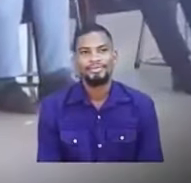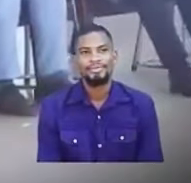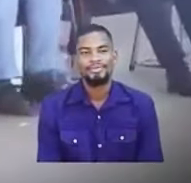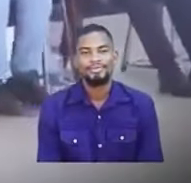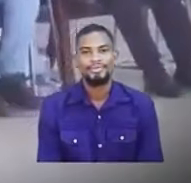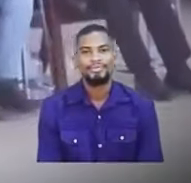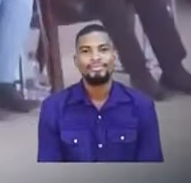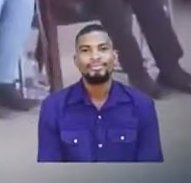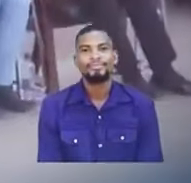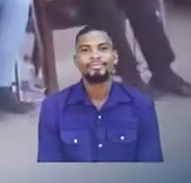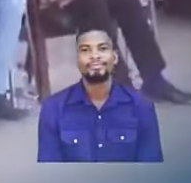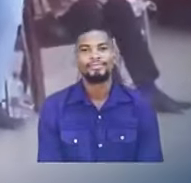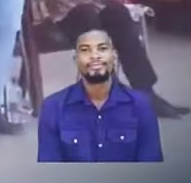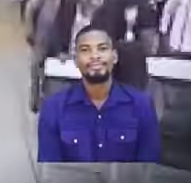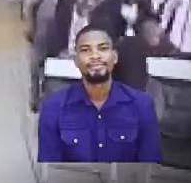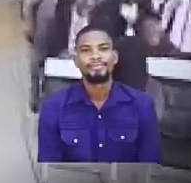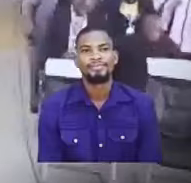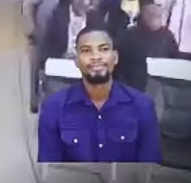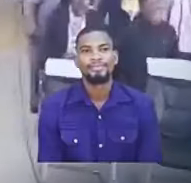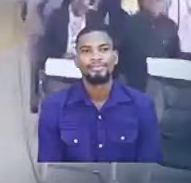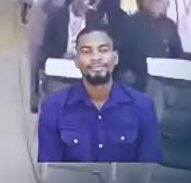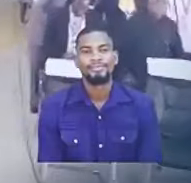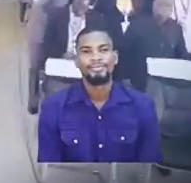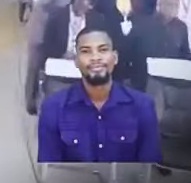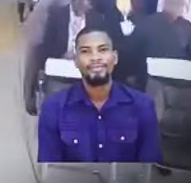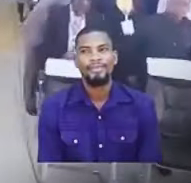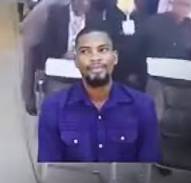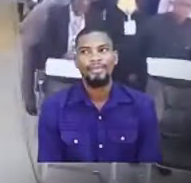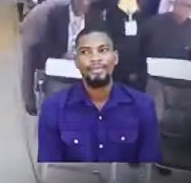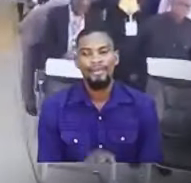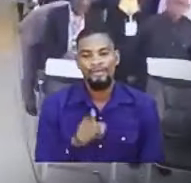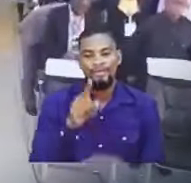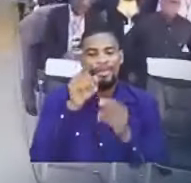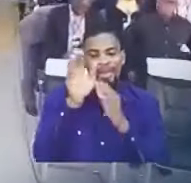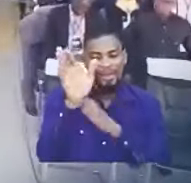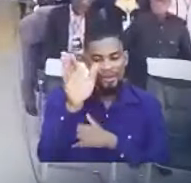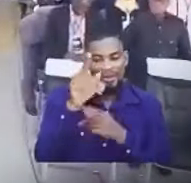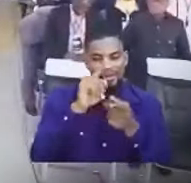Oh God, be a friend of God.